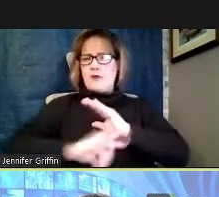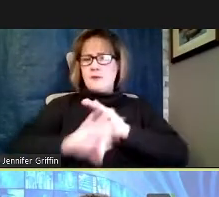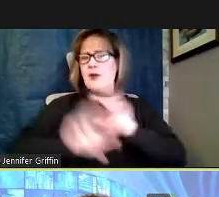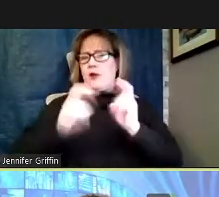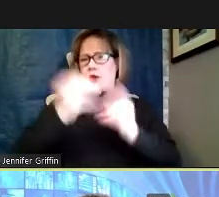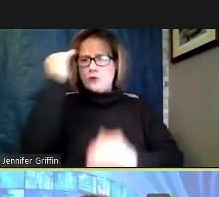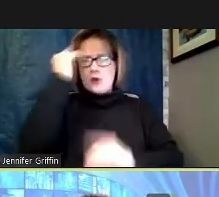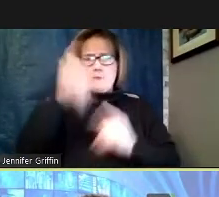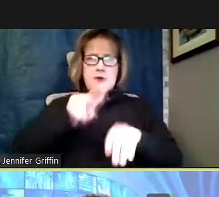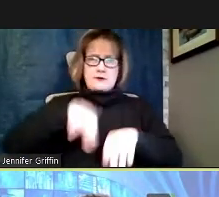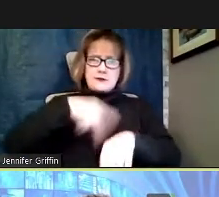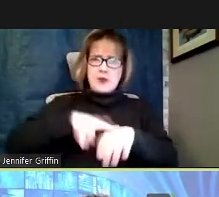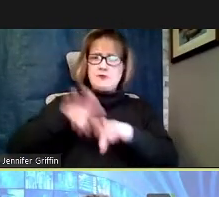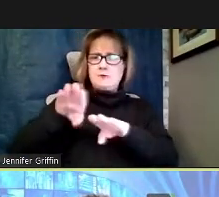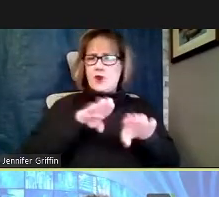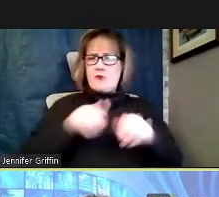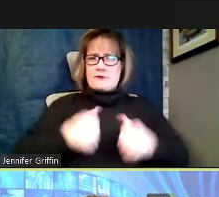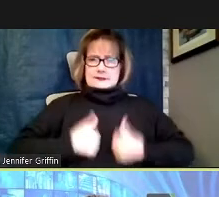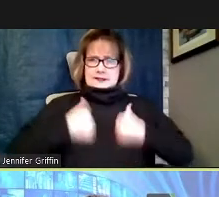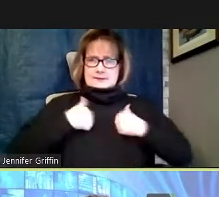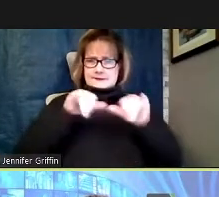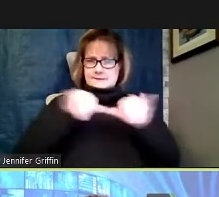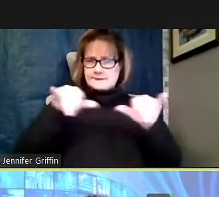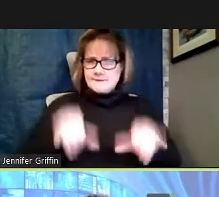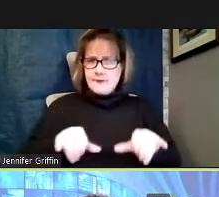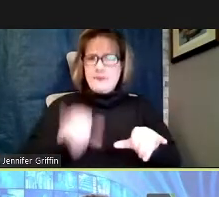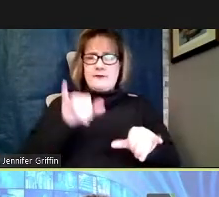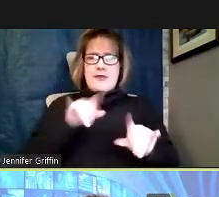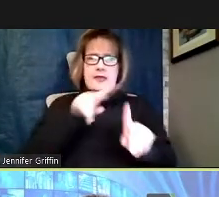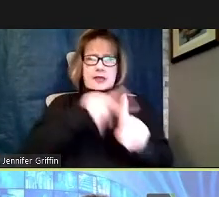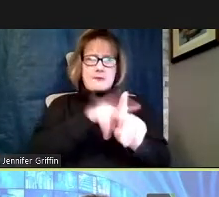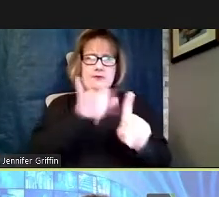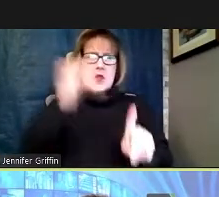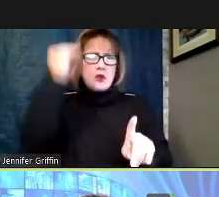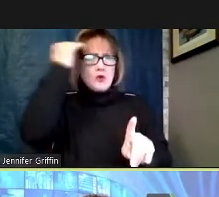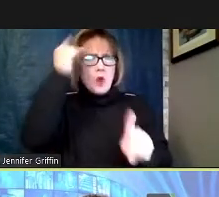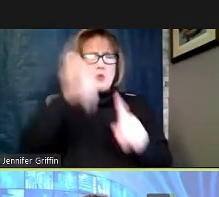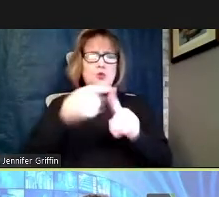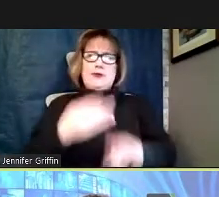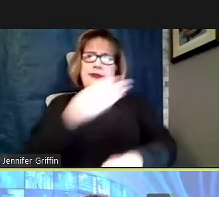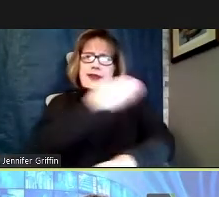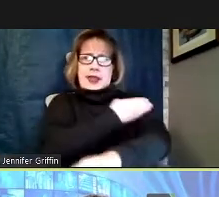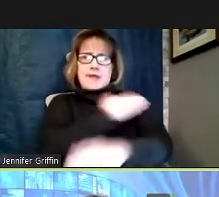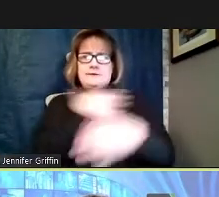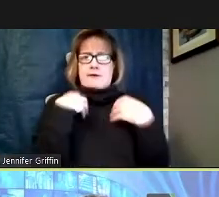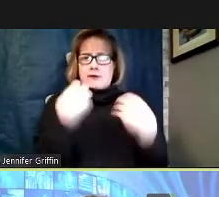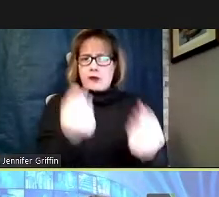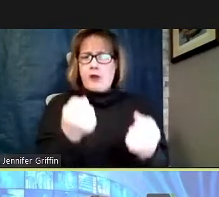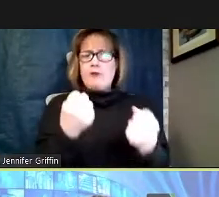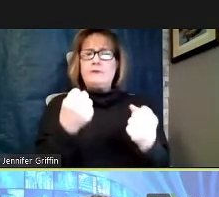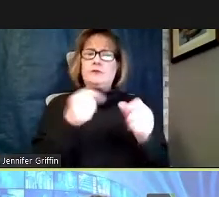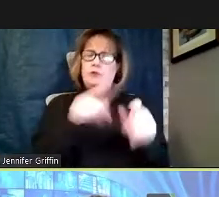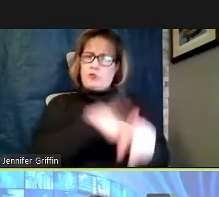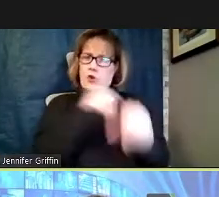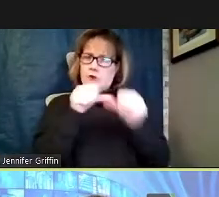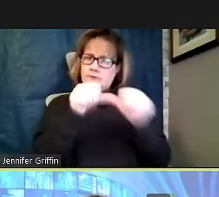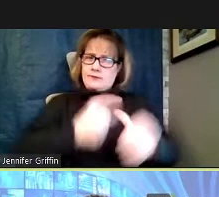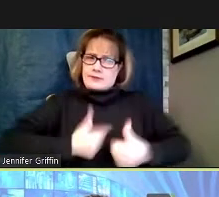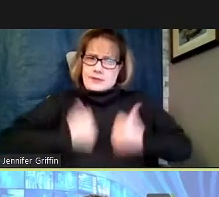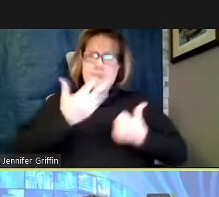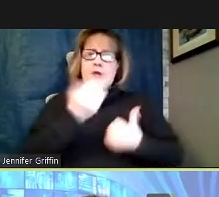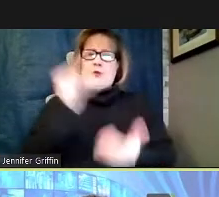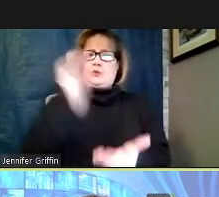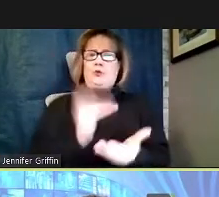the nature and behavior of living systems and the application of that knowledge to enhance health, lengthen life, and reduce illness